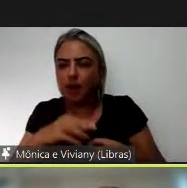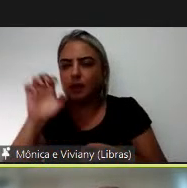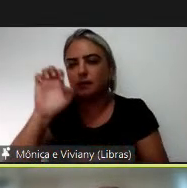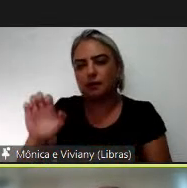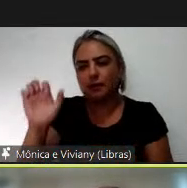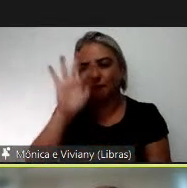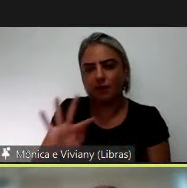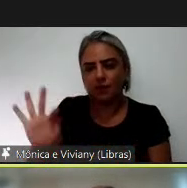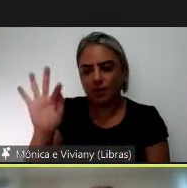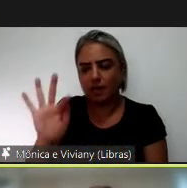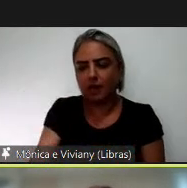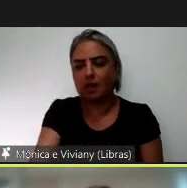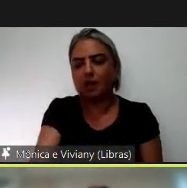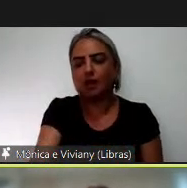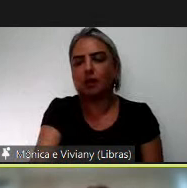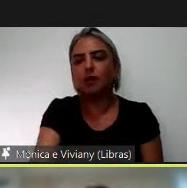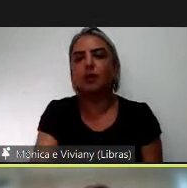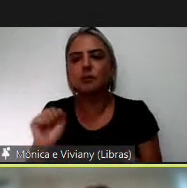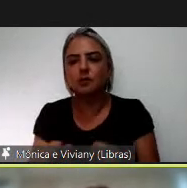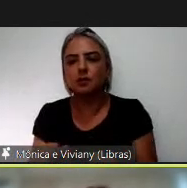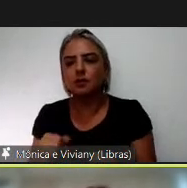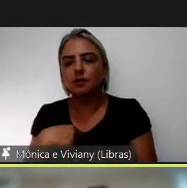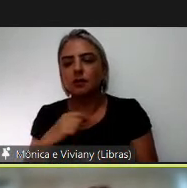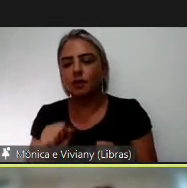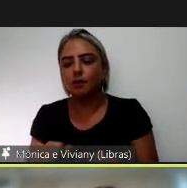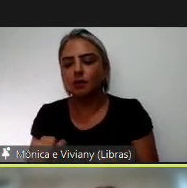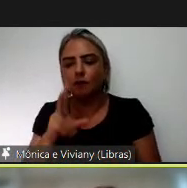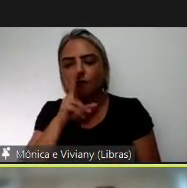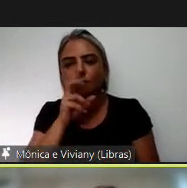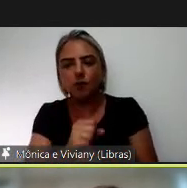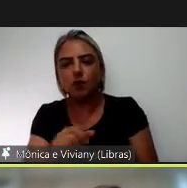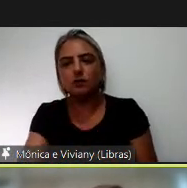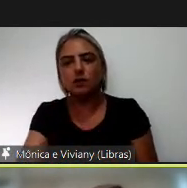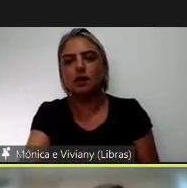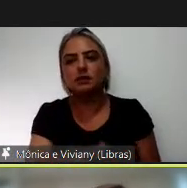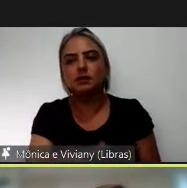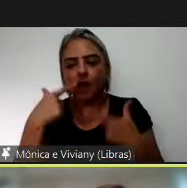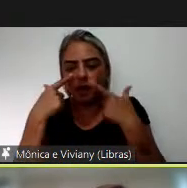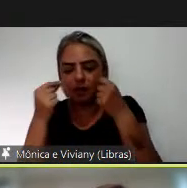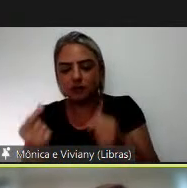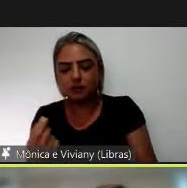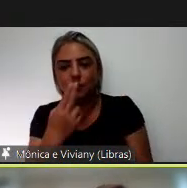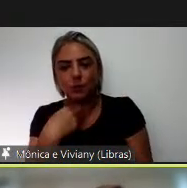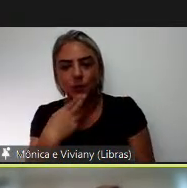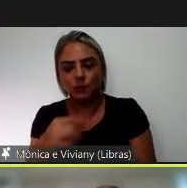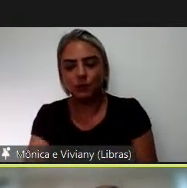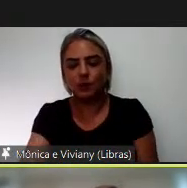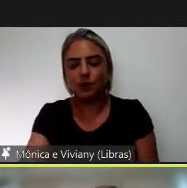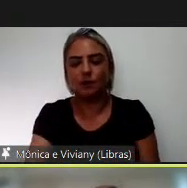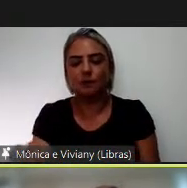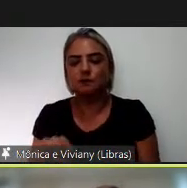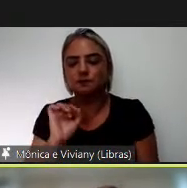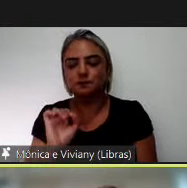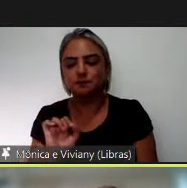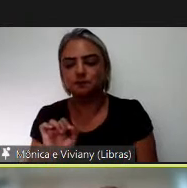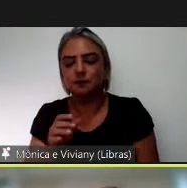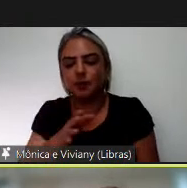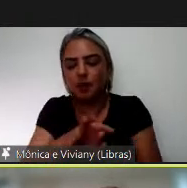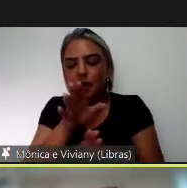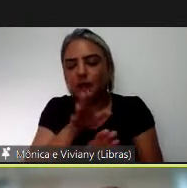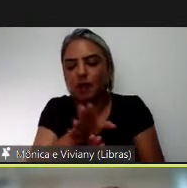manager, states and municipalities that we can strengthen the nutrition